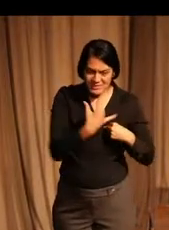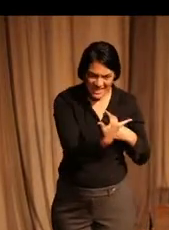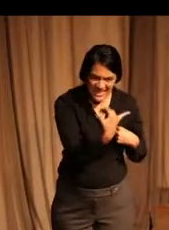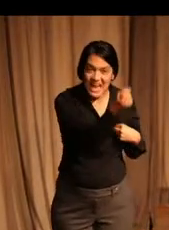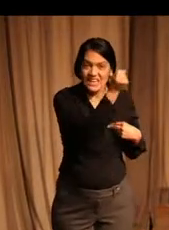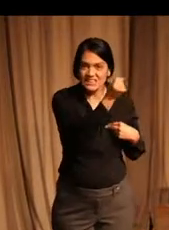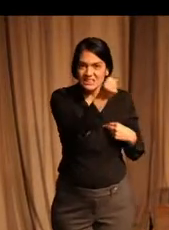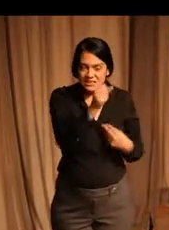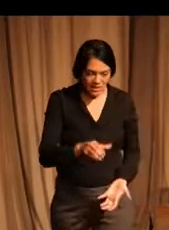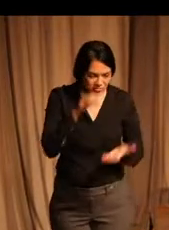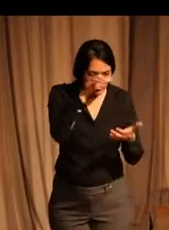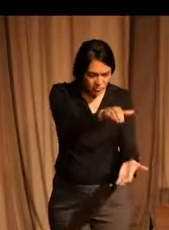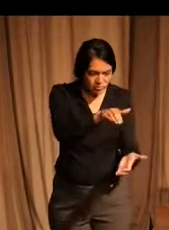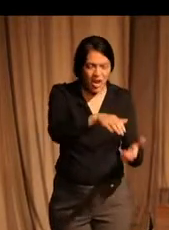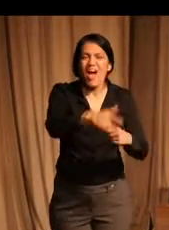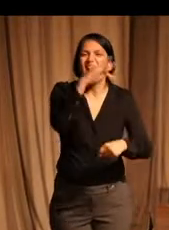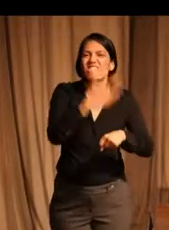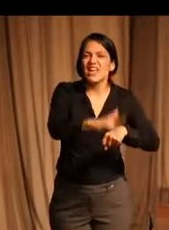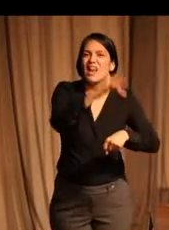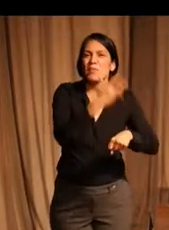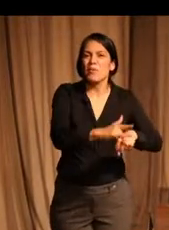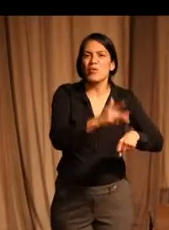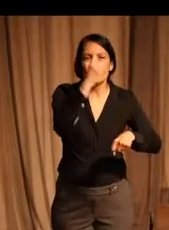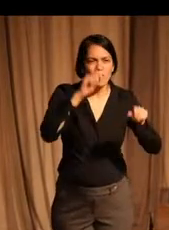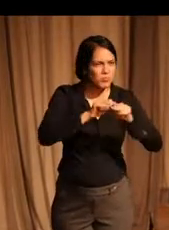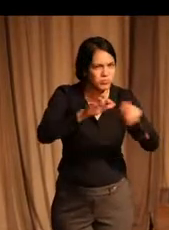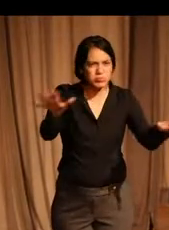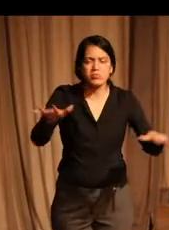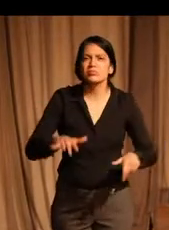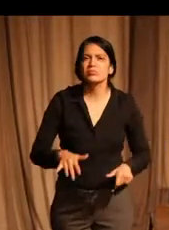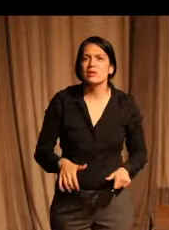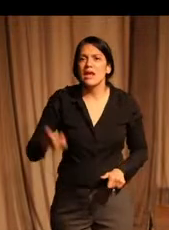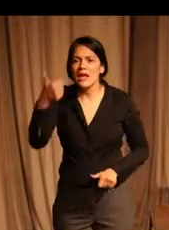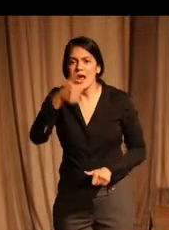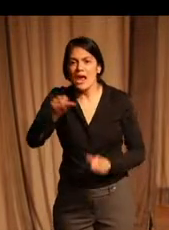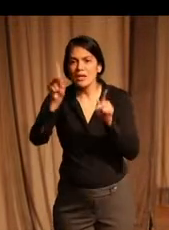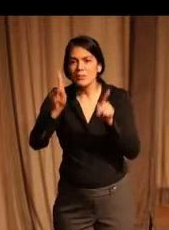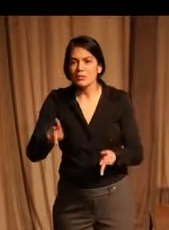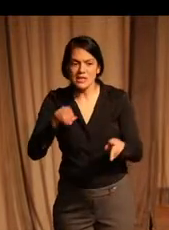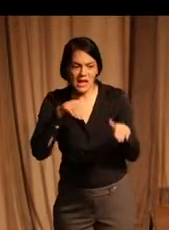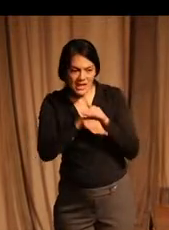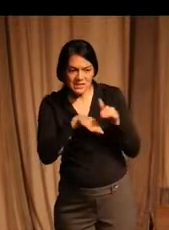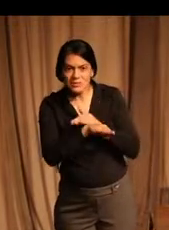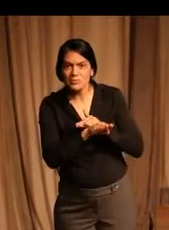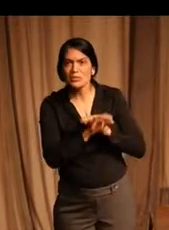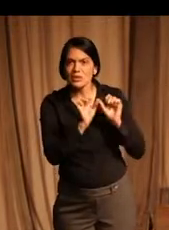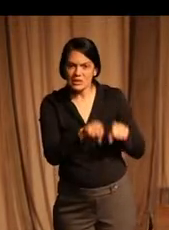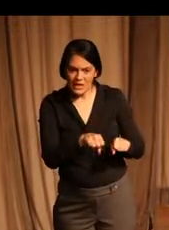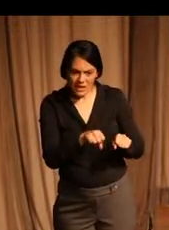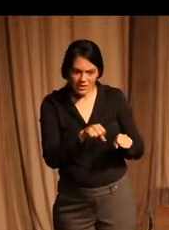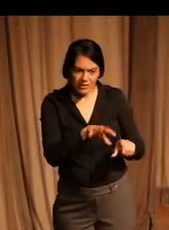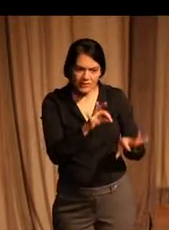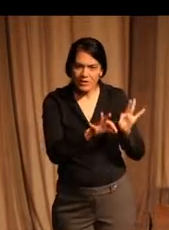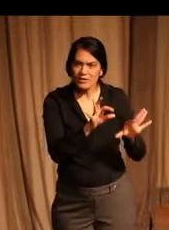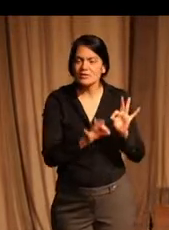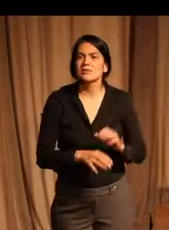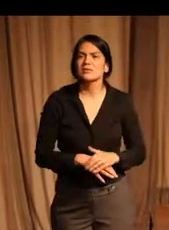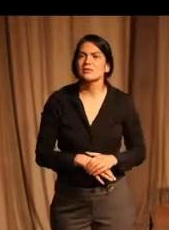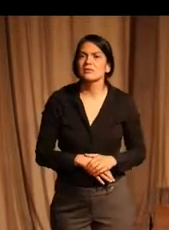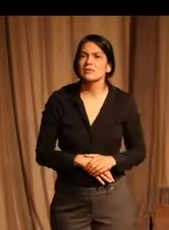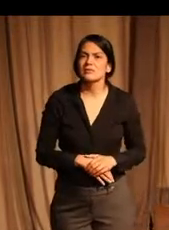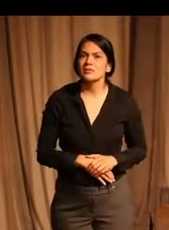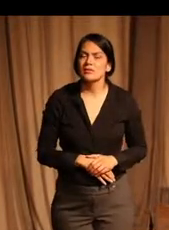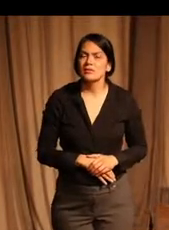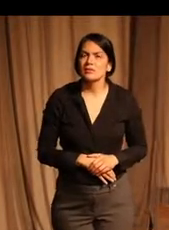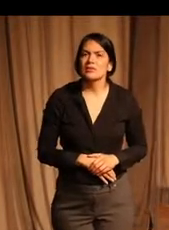the world, which means anyone who would like to have access, because that's in the statement, it will be in a place,